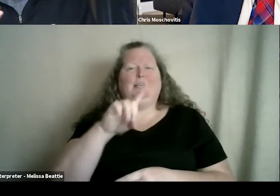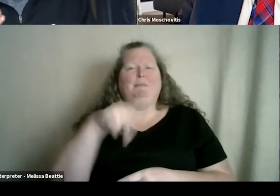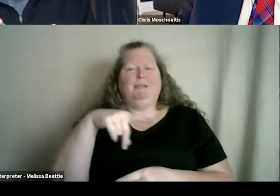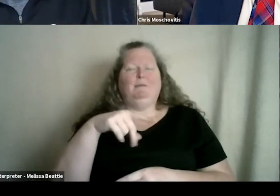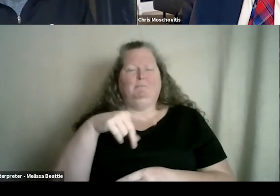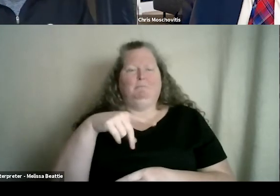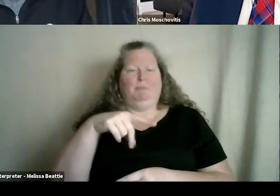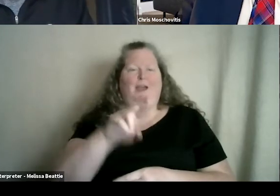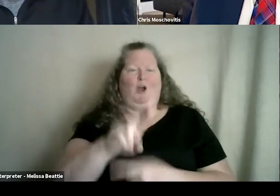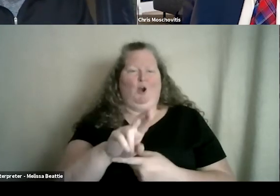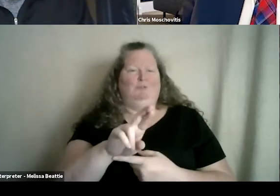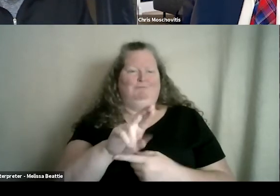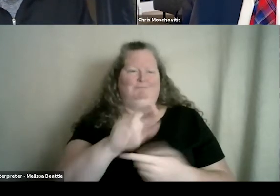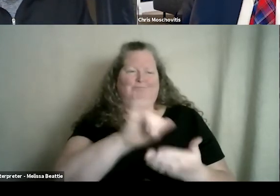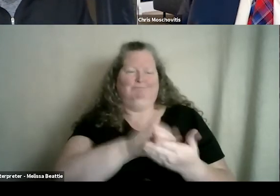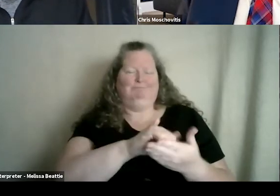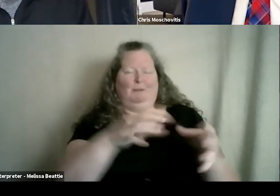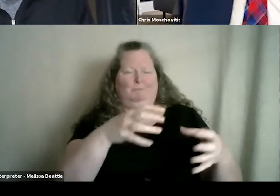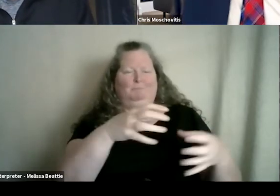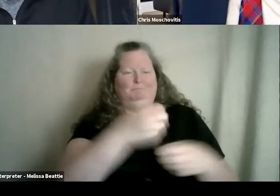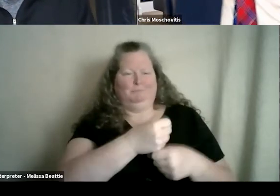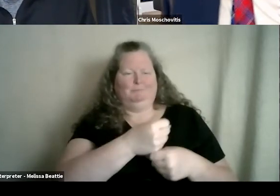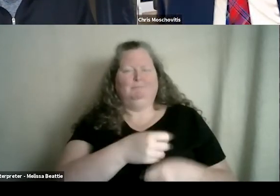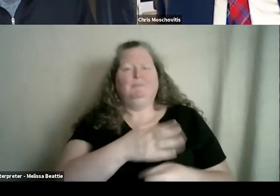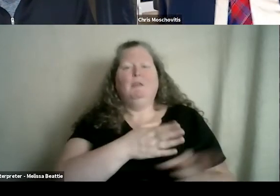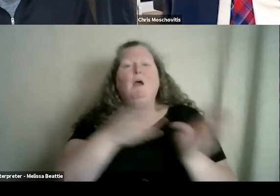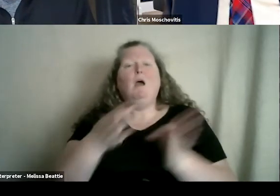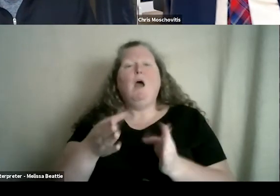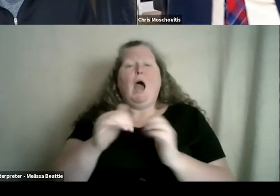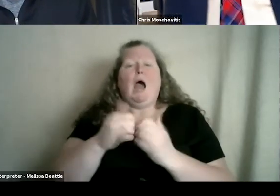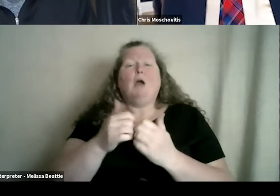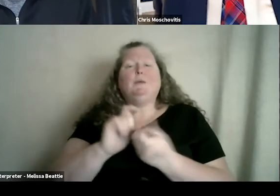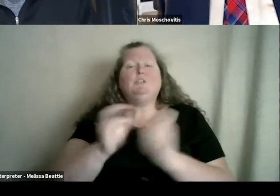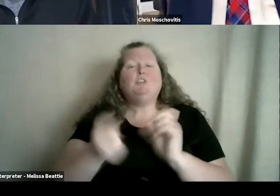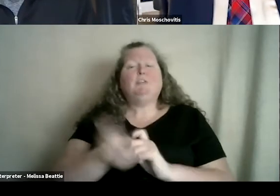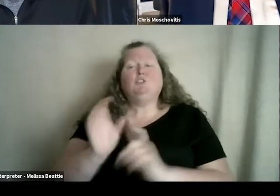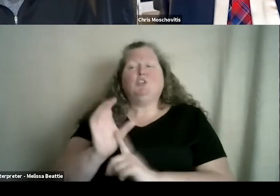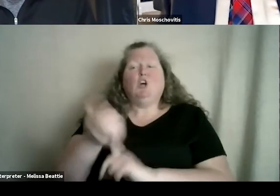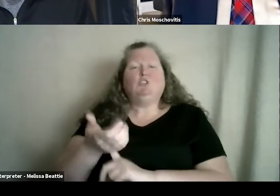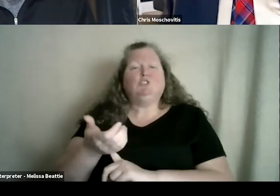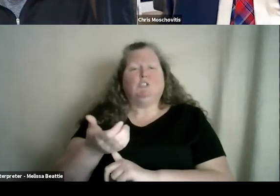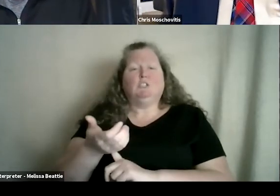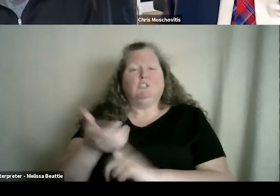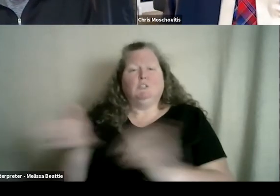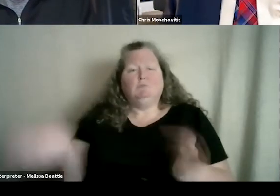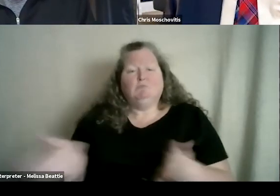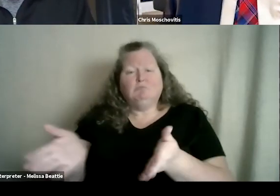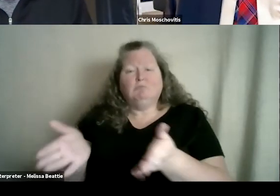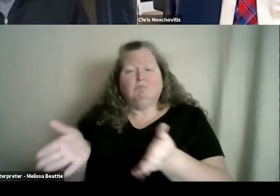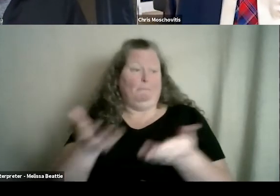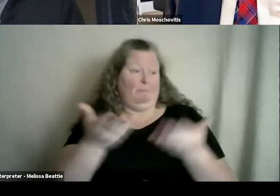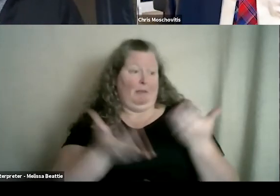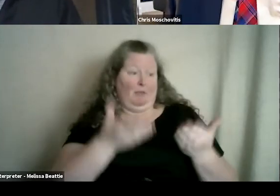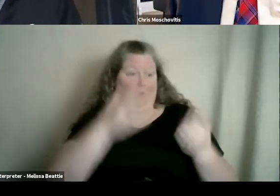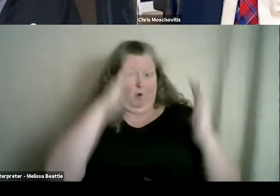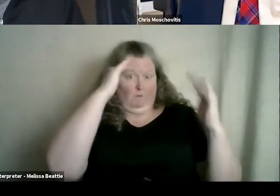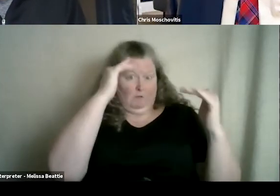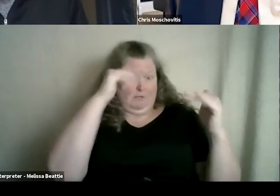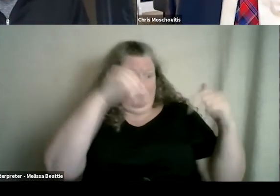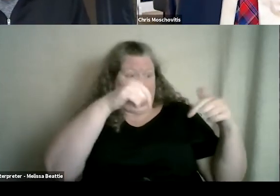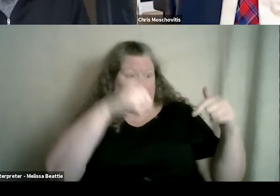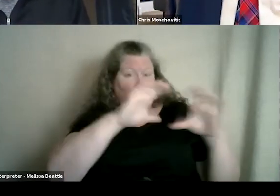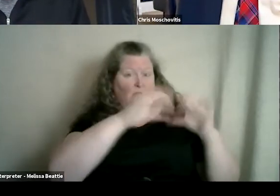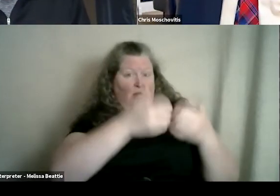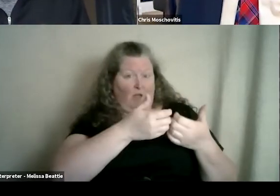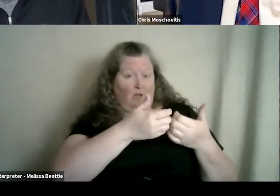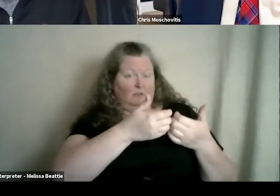the culture, the awareness, to change? And hopefully it is, students in this class or students from the business side